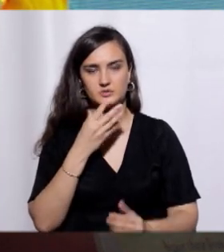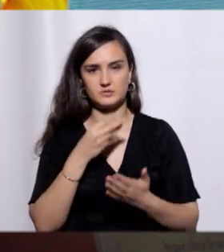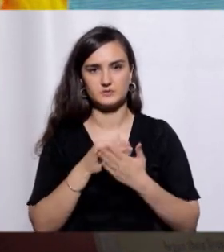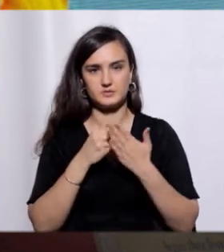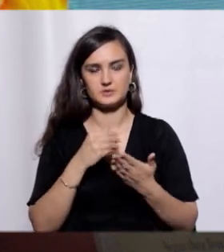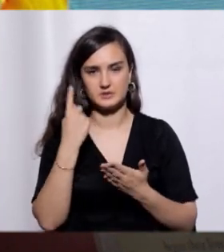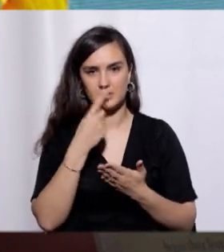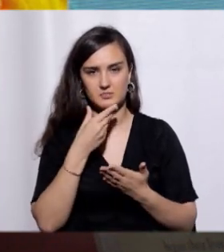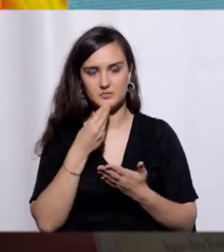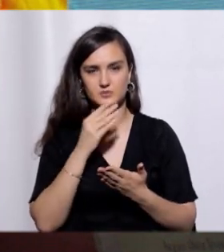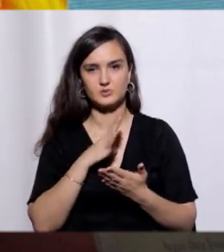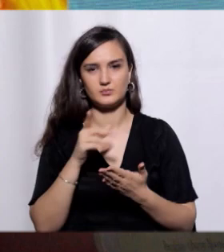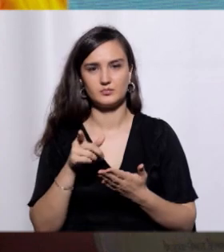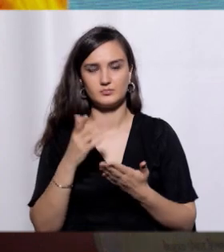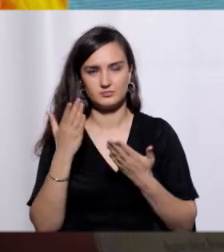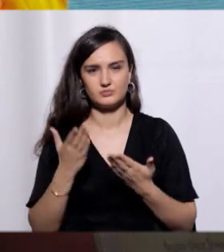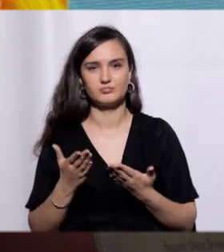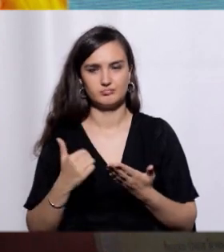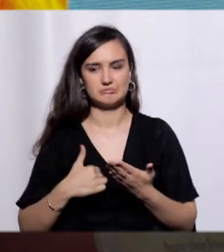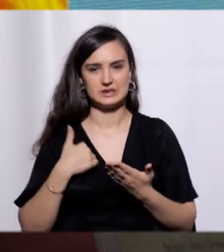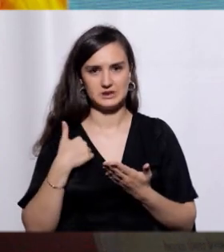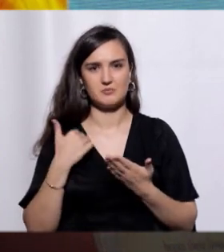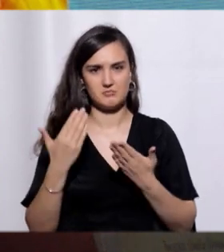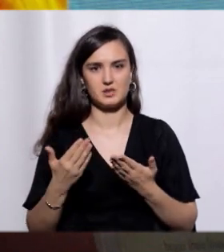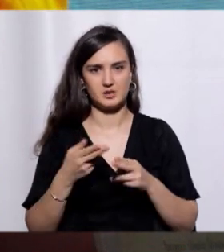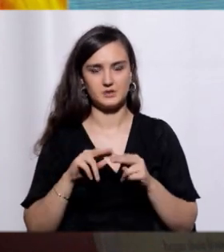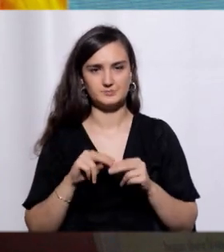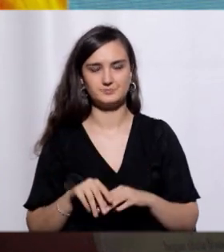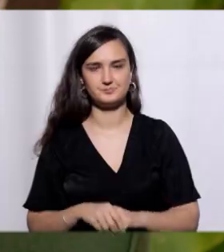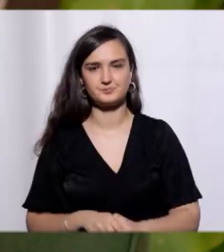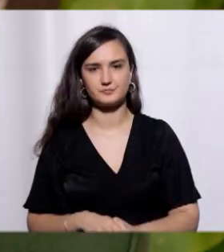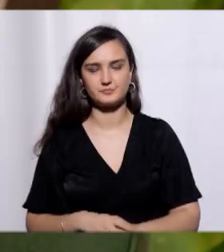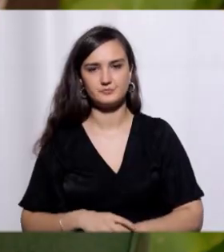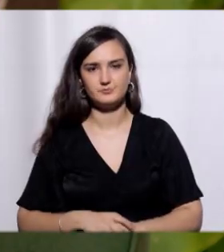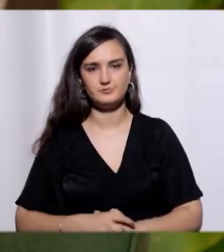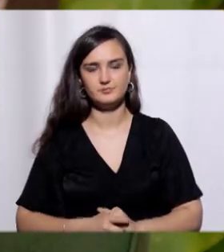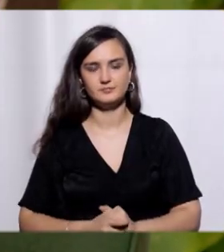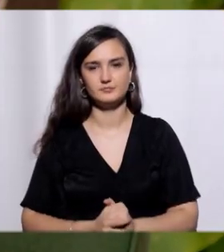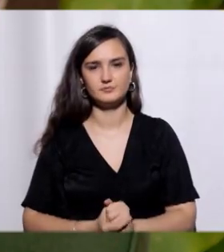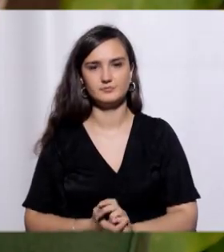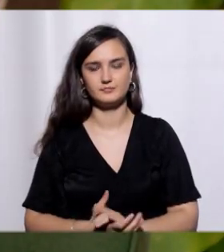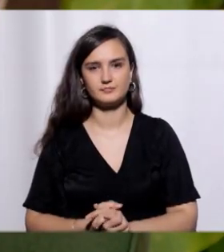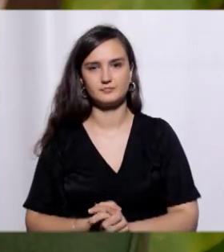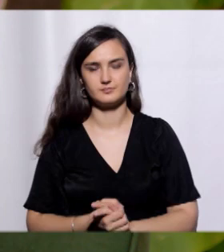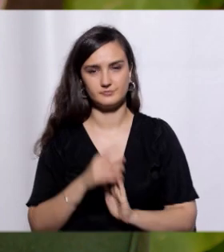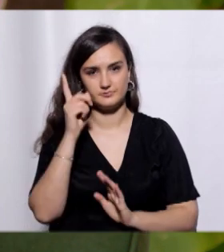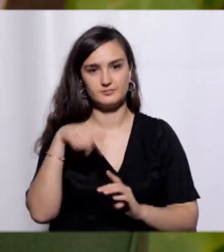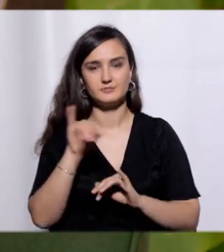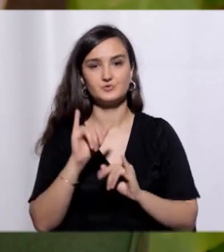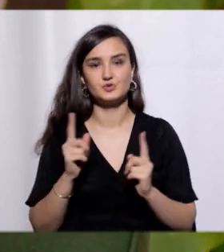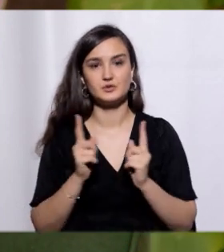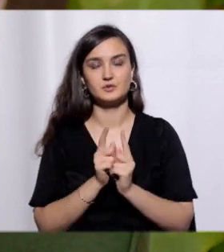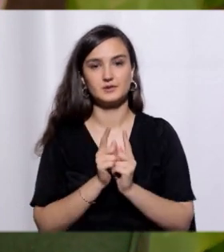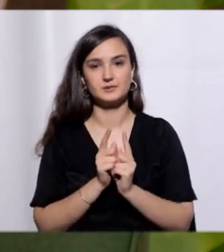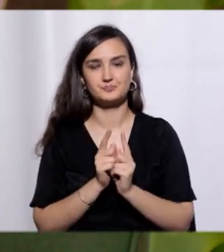being a beauty, and she was the pride of the town, like the talk of the town, as we say in English. Yes, and do you know where they met each other?